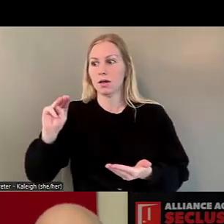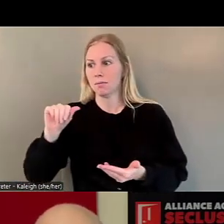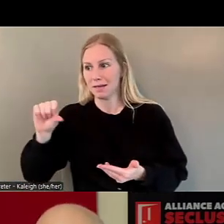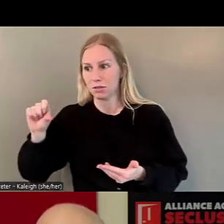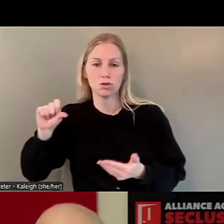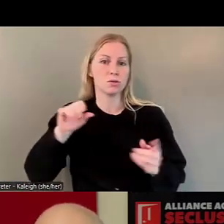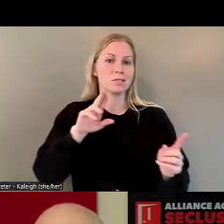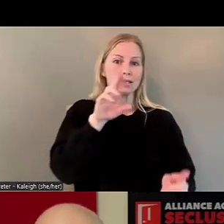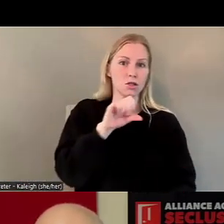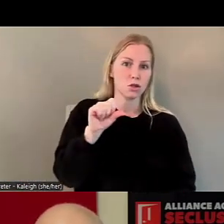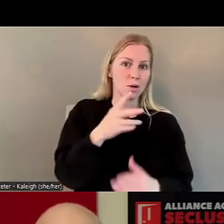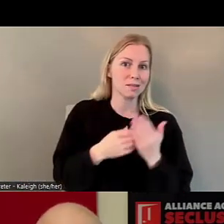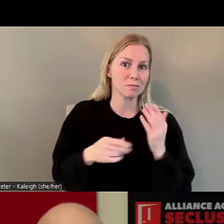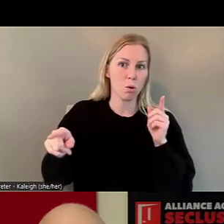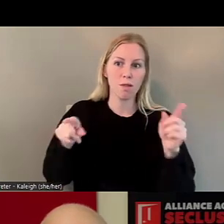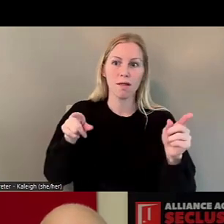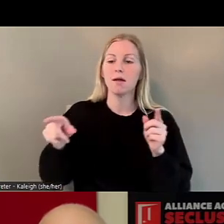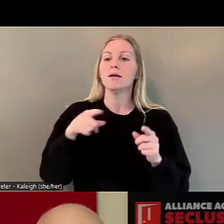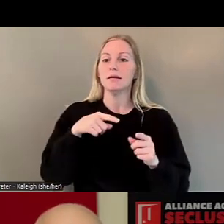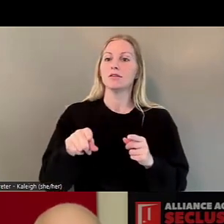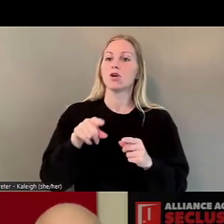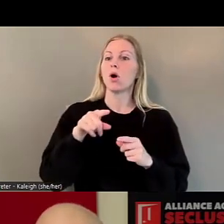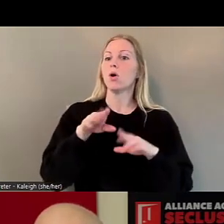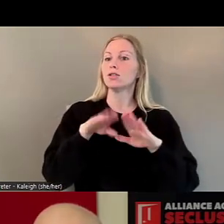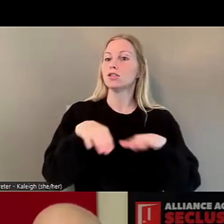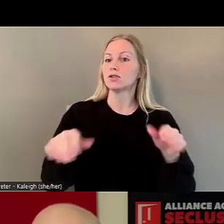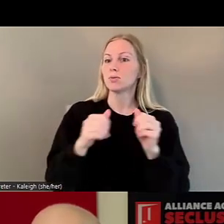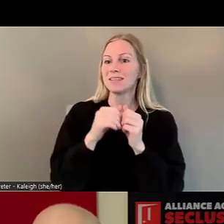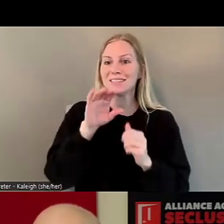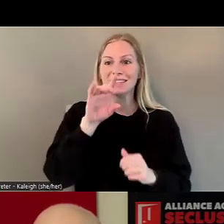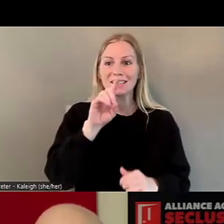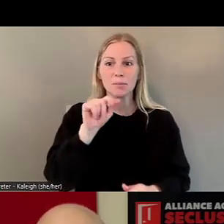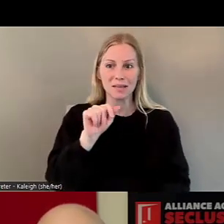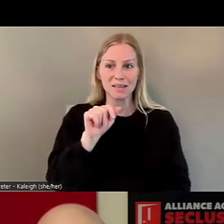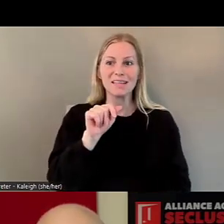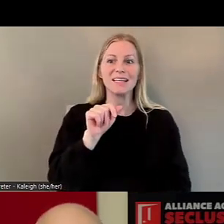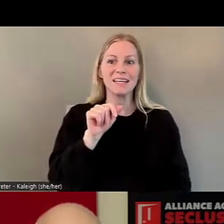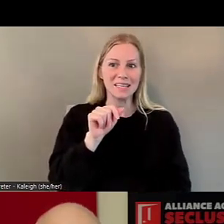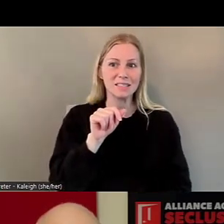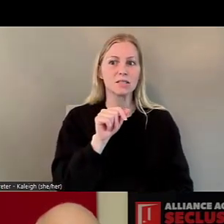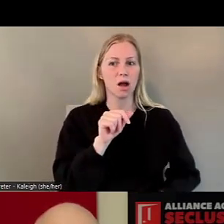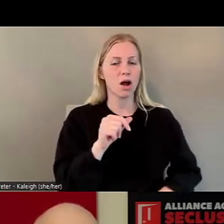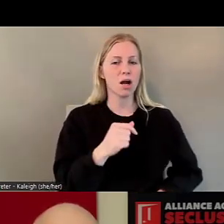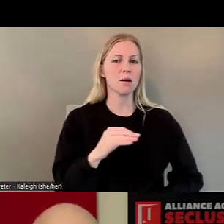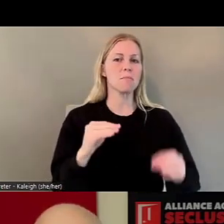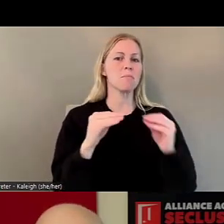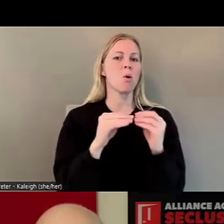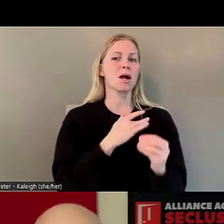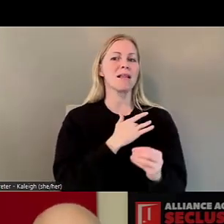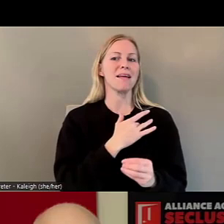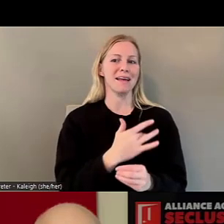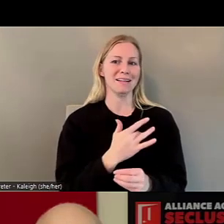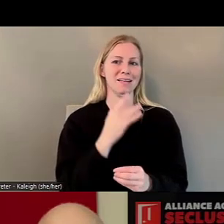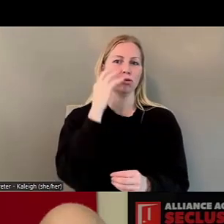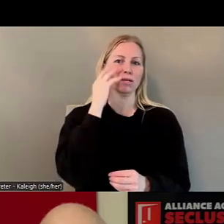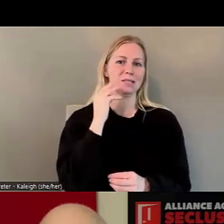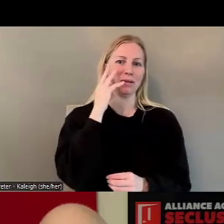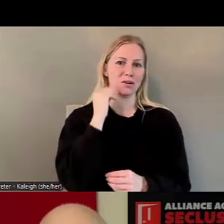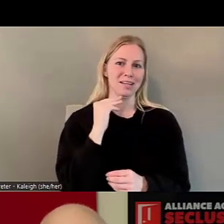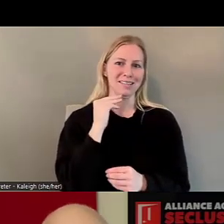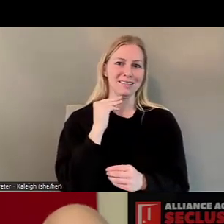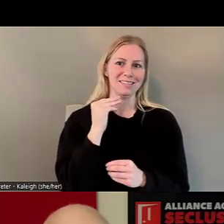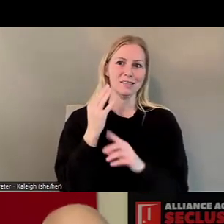is that children with disabilities far more likely to find themselves on the other end of restraint or seclusion. Black and brown children more